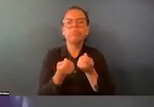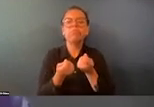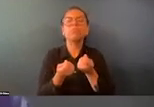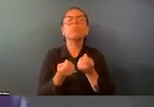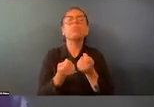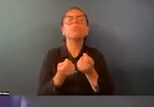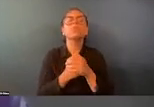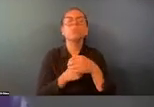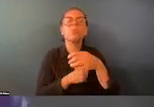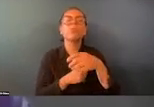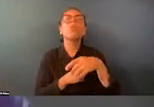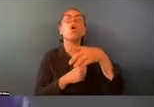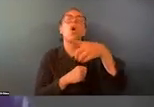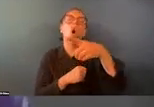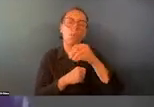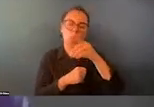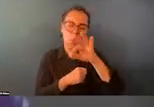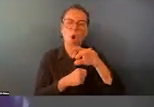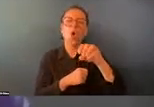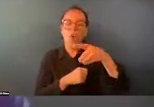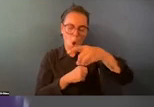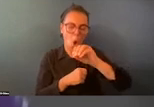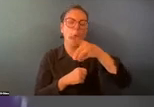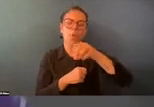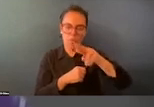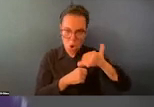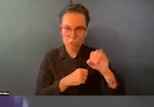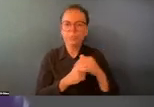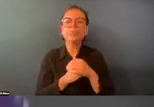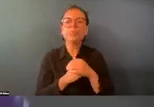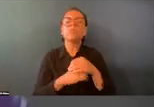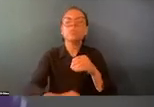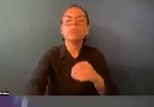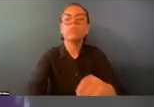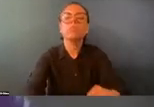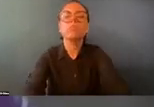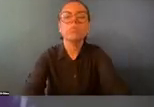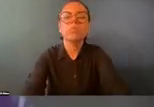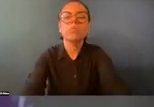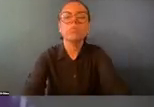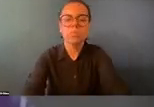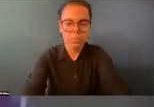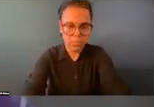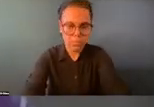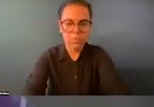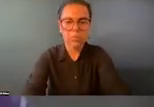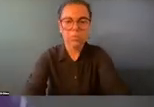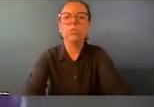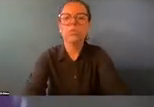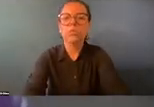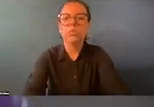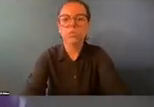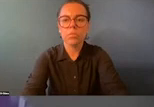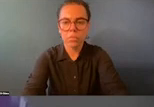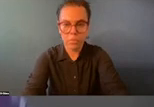CEO portfolio in Tajikistan, supports the government of Tajikistan on environmental water agricultural